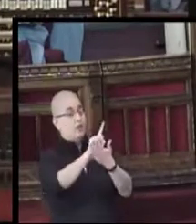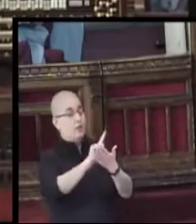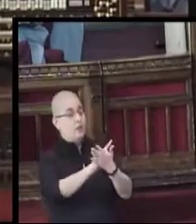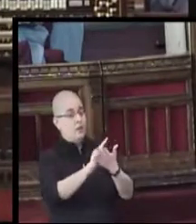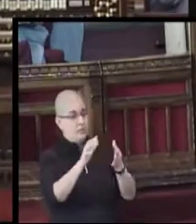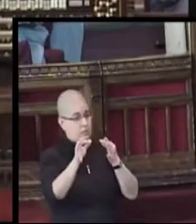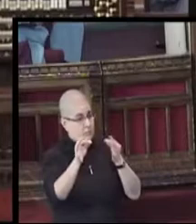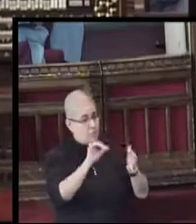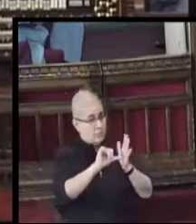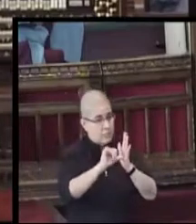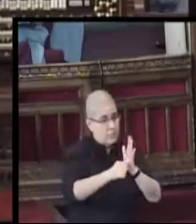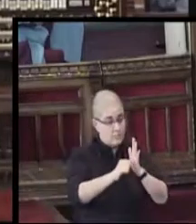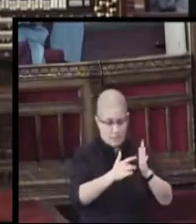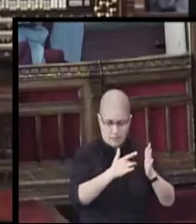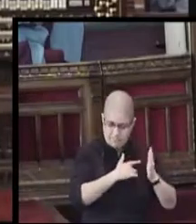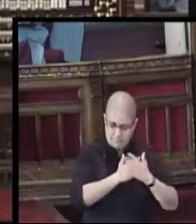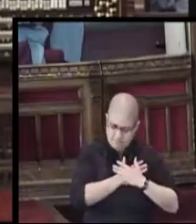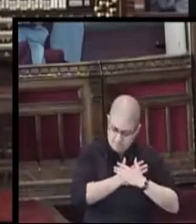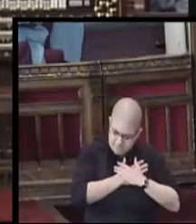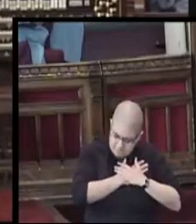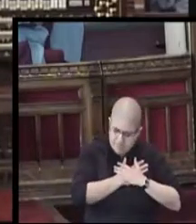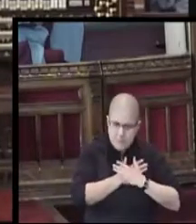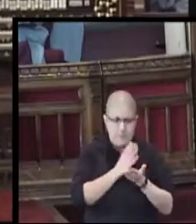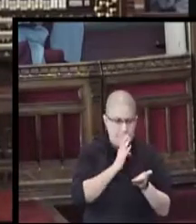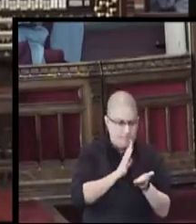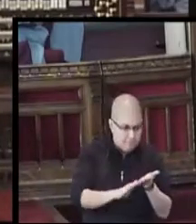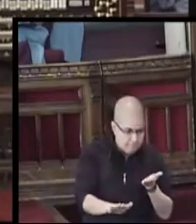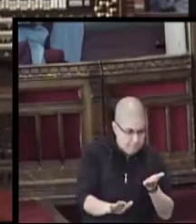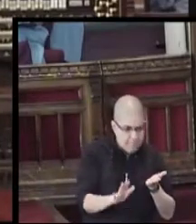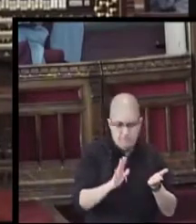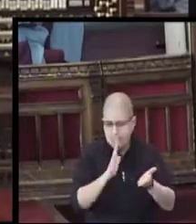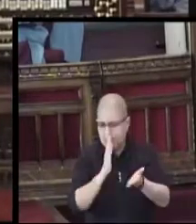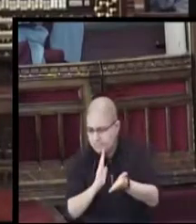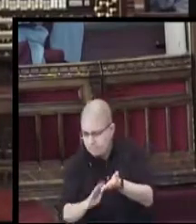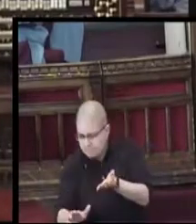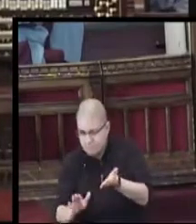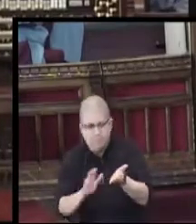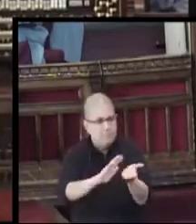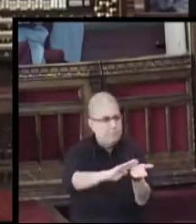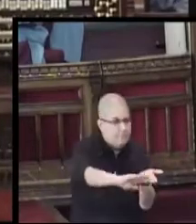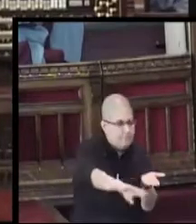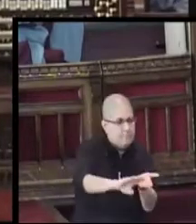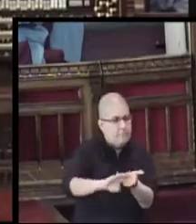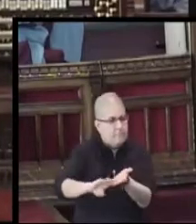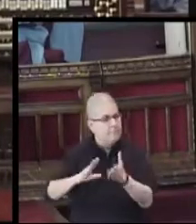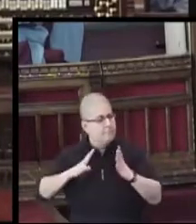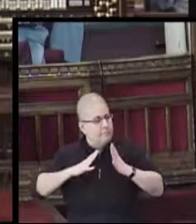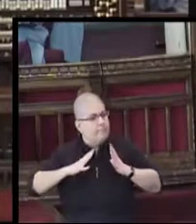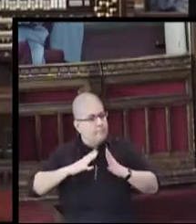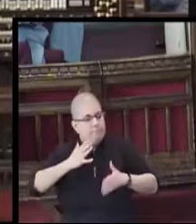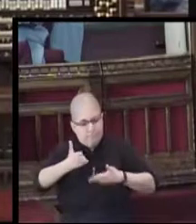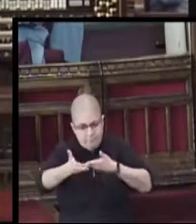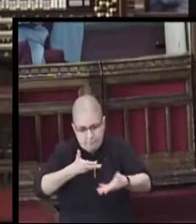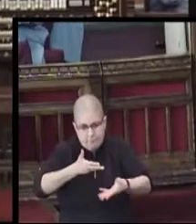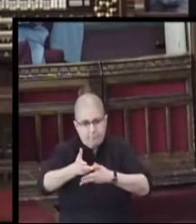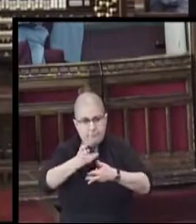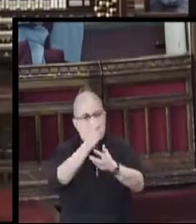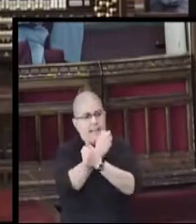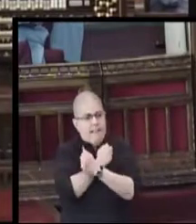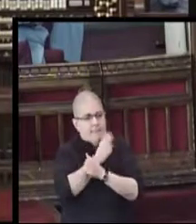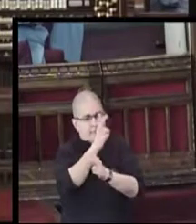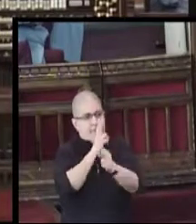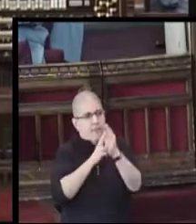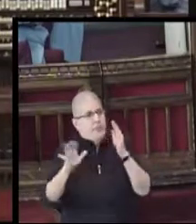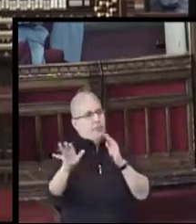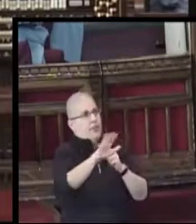compassion and love and forgiveness, honoring the differences of others, have to be a basis for our actions.